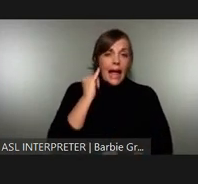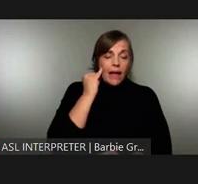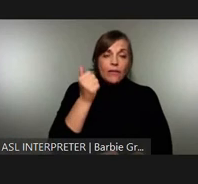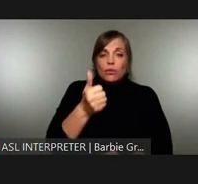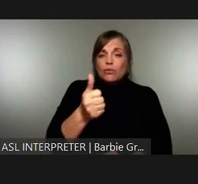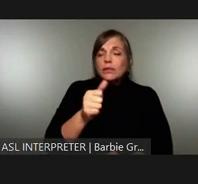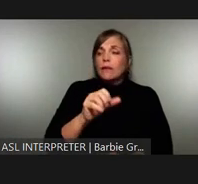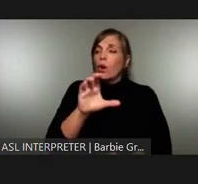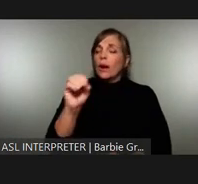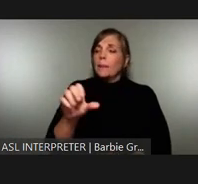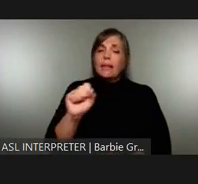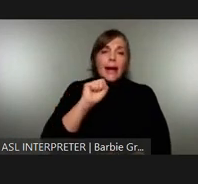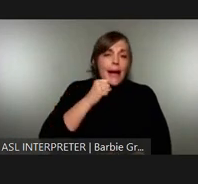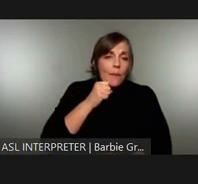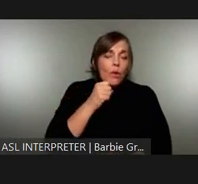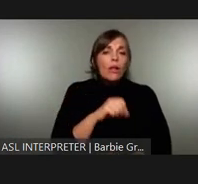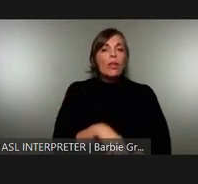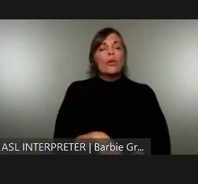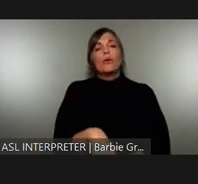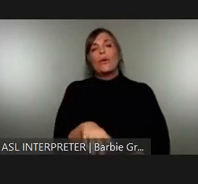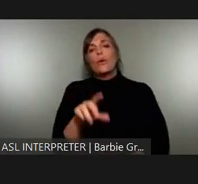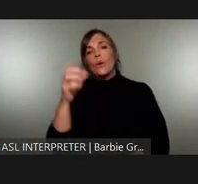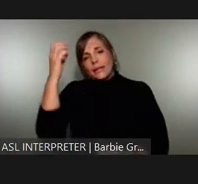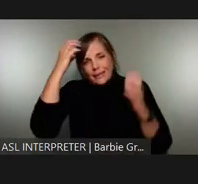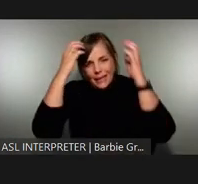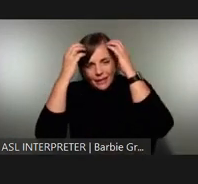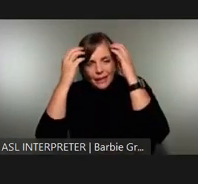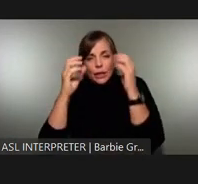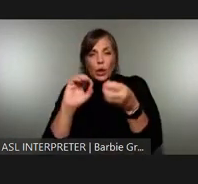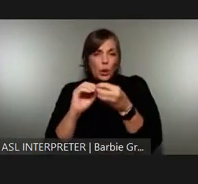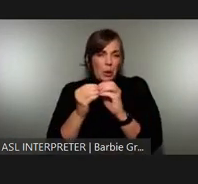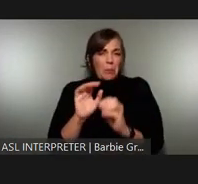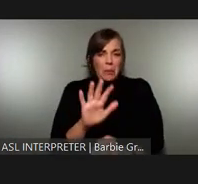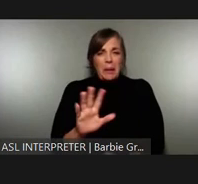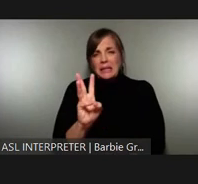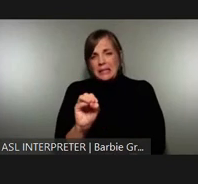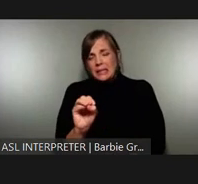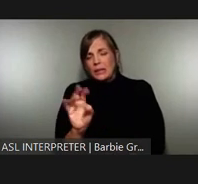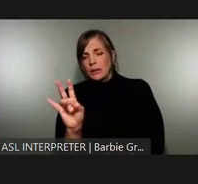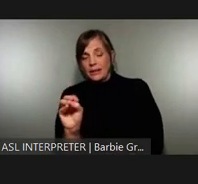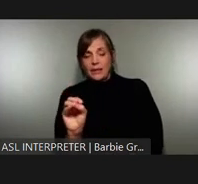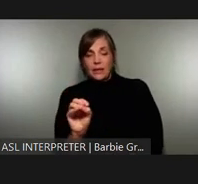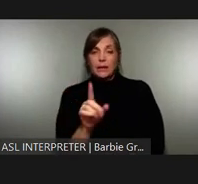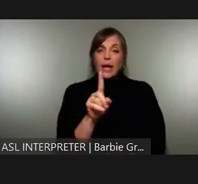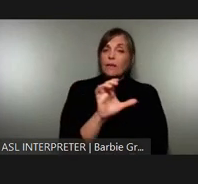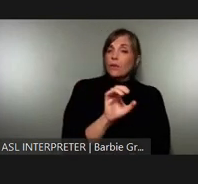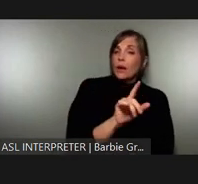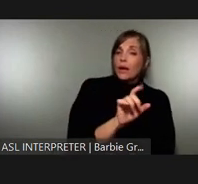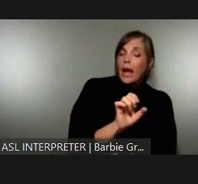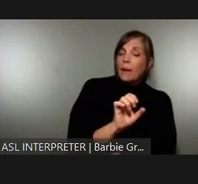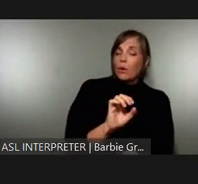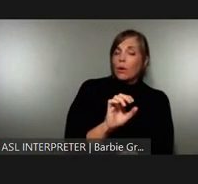Promoter Score is in the 60s, maybe even the 70s. If you're a cable television company, your Net Promoter Score is red.